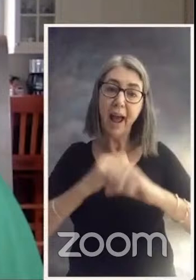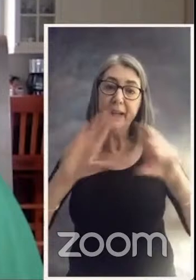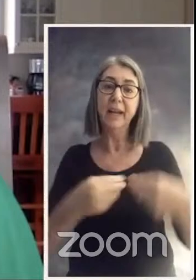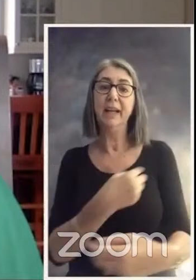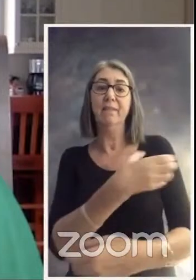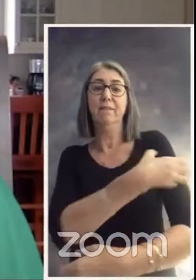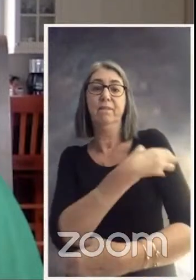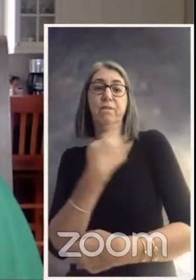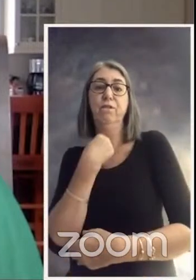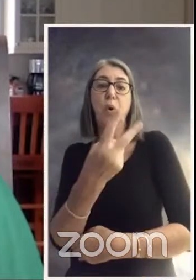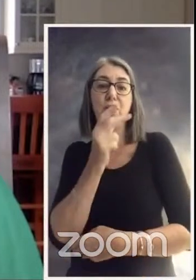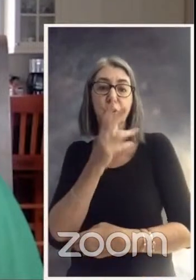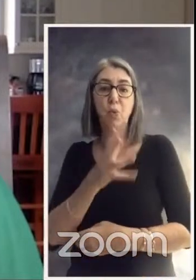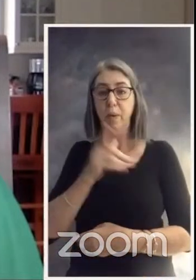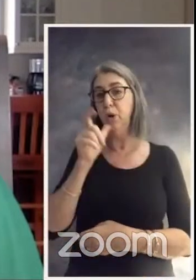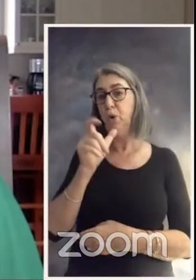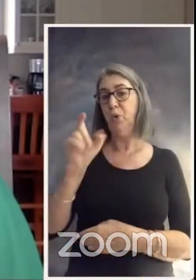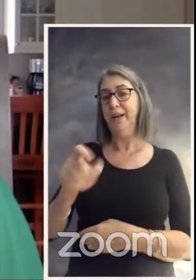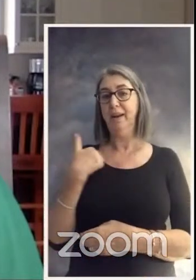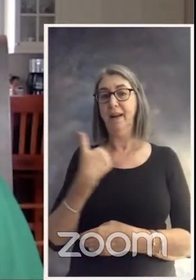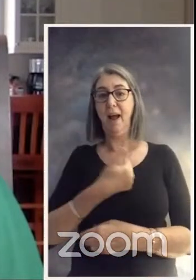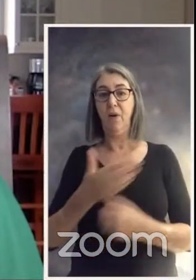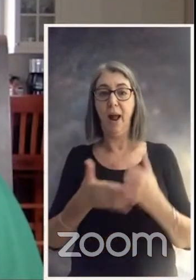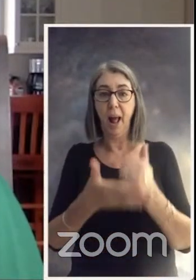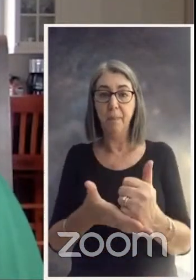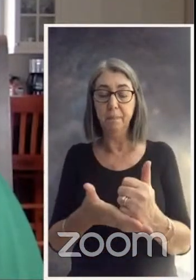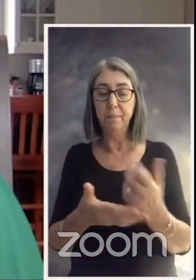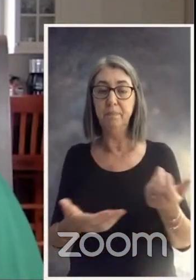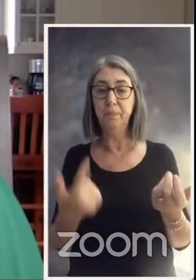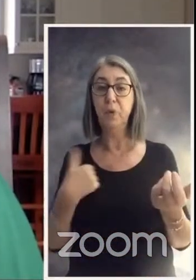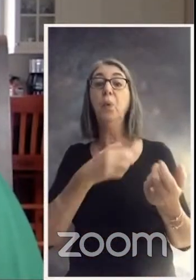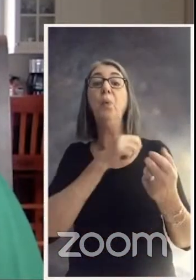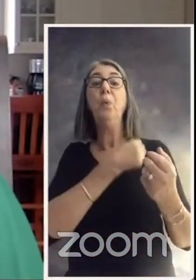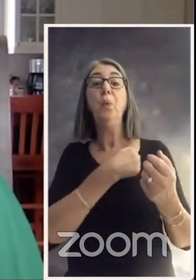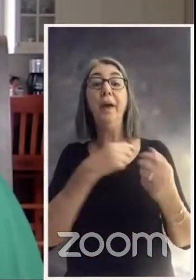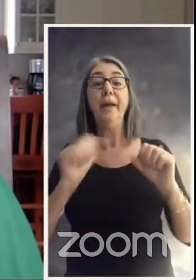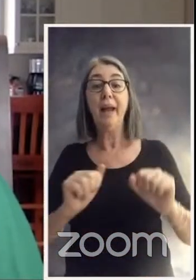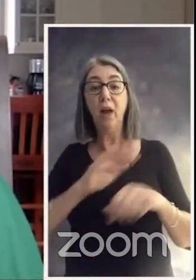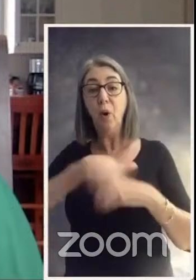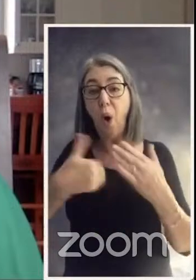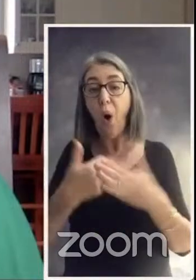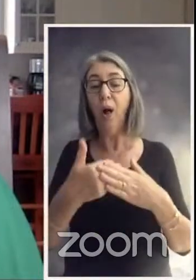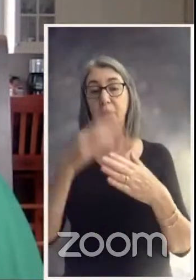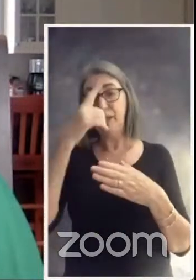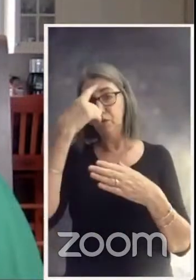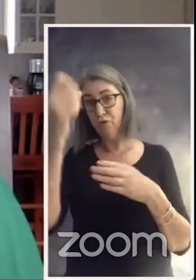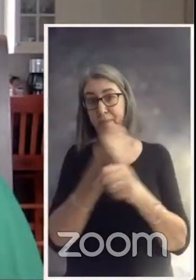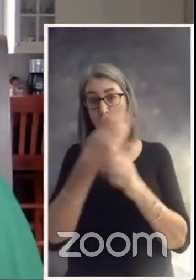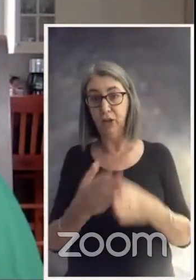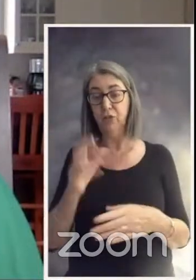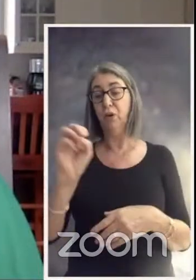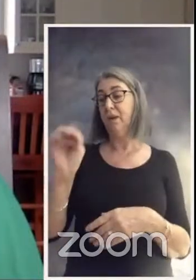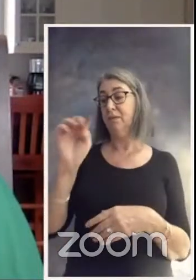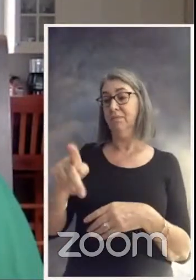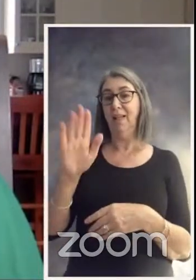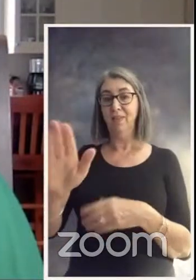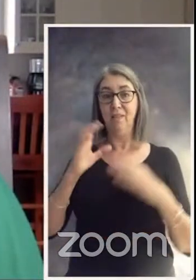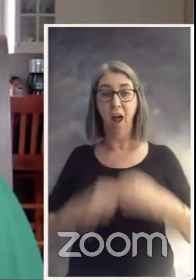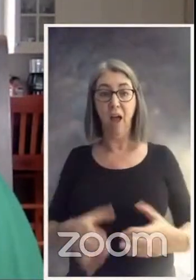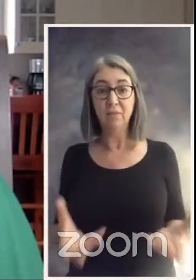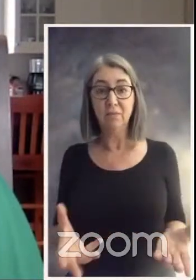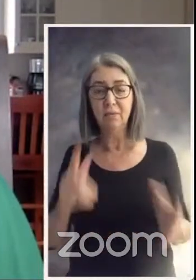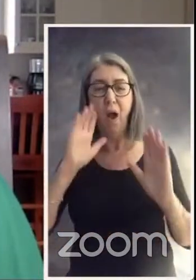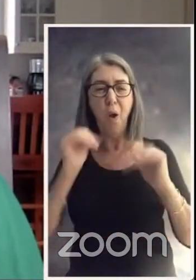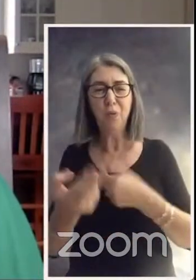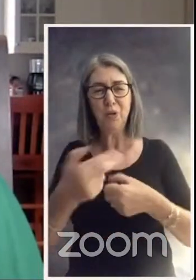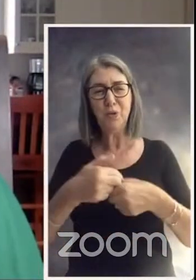and give voice to women who need our help. We can all be dream makers for my sister's place and their clients.